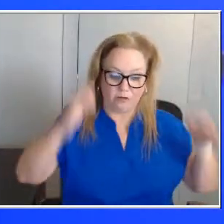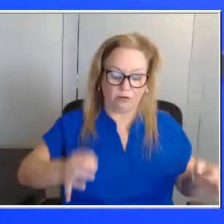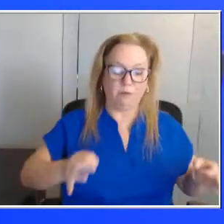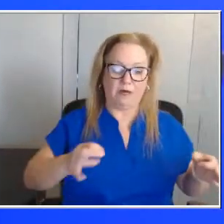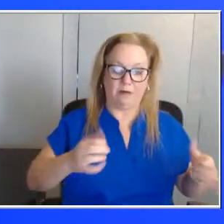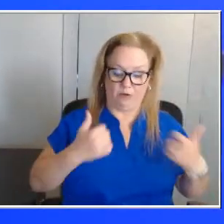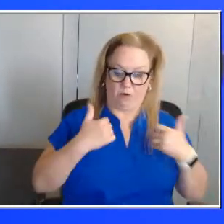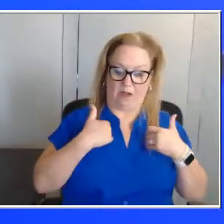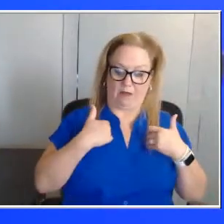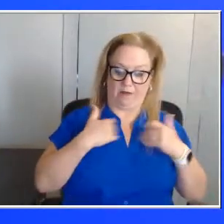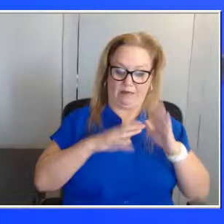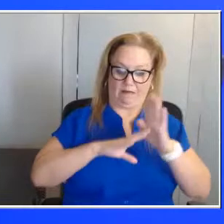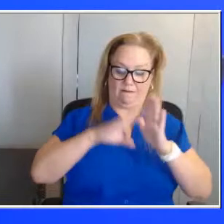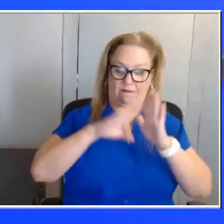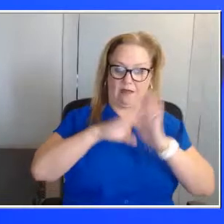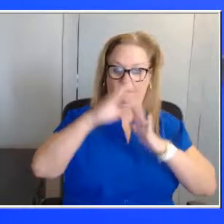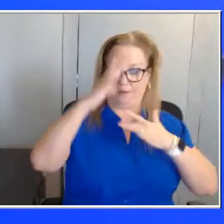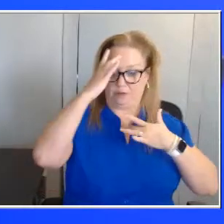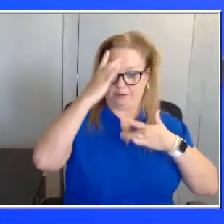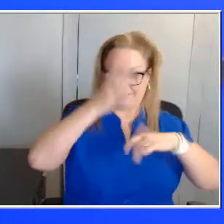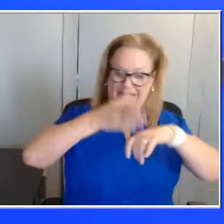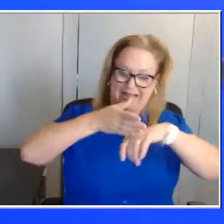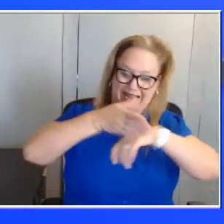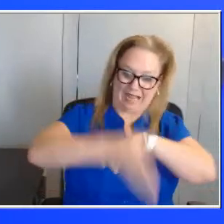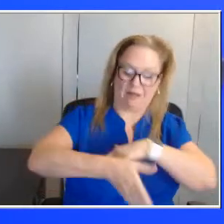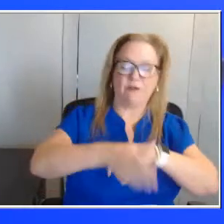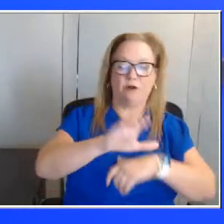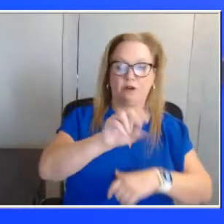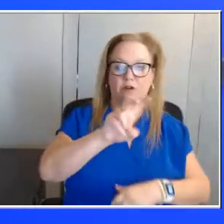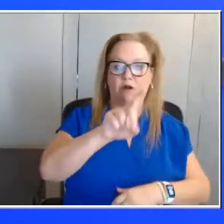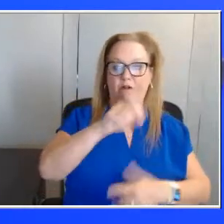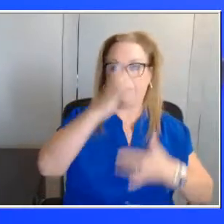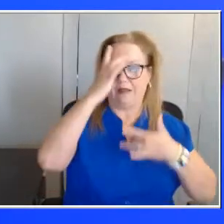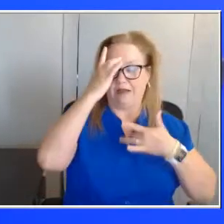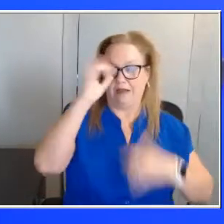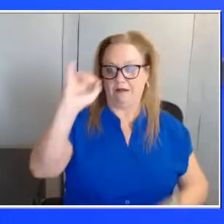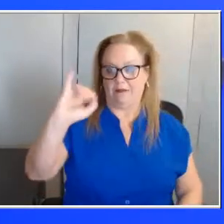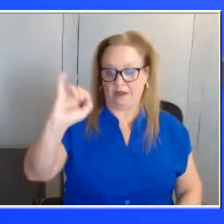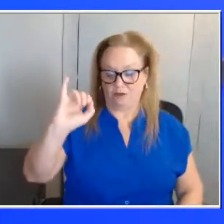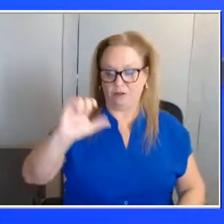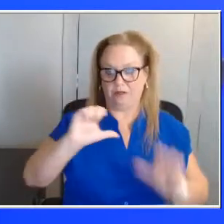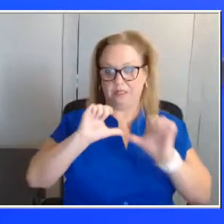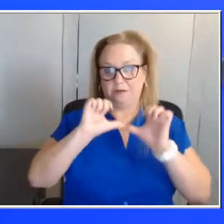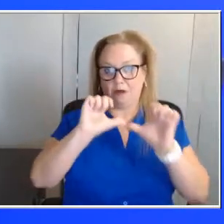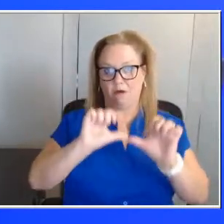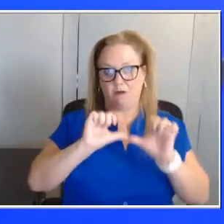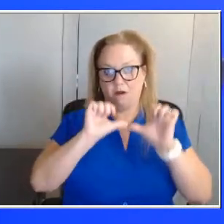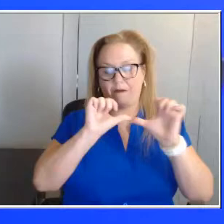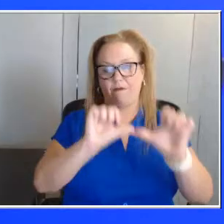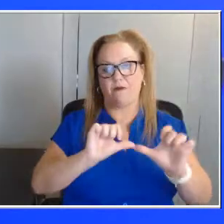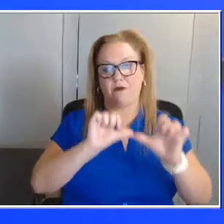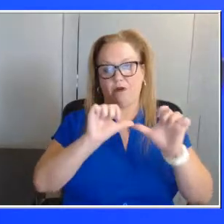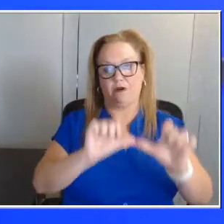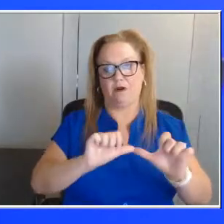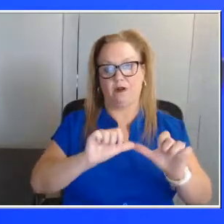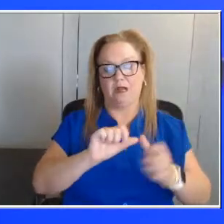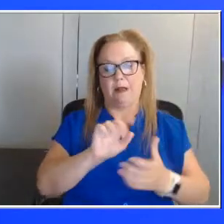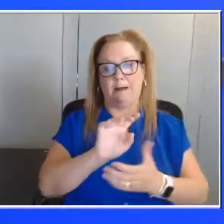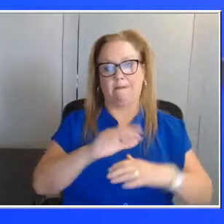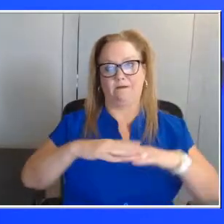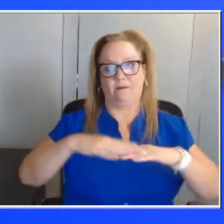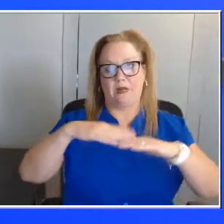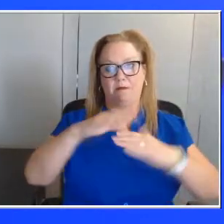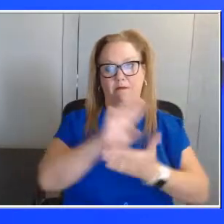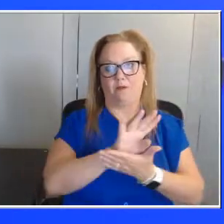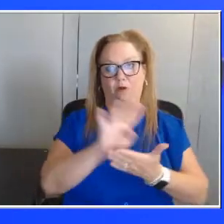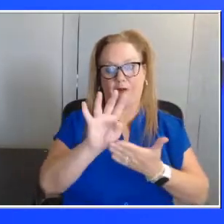they develop those symptoms after they have a COVID infection, and it's been going on for a while, so at least 4 weeks. So we want them out of the